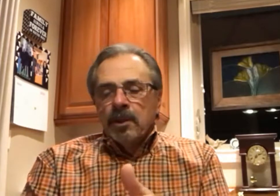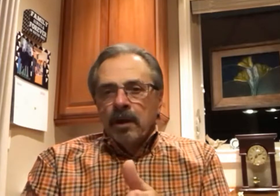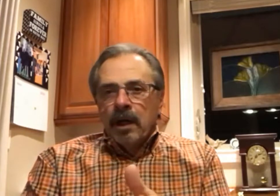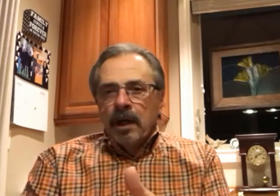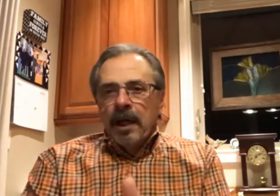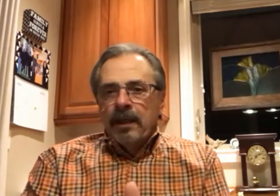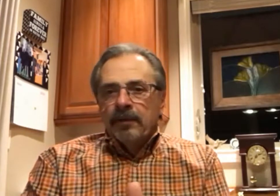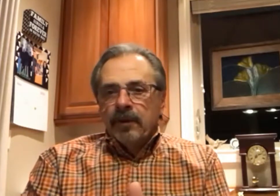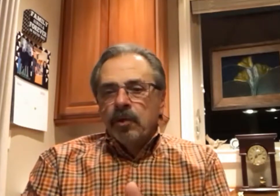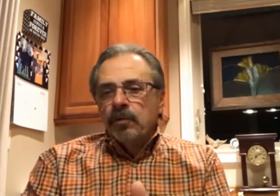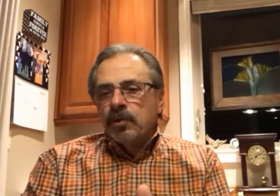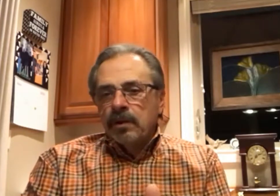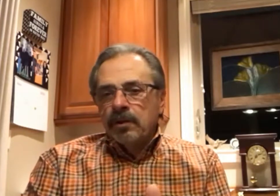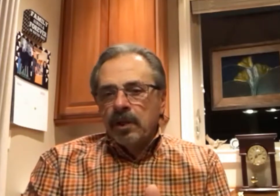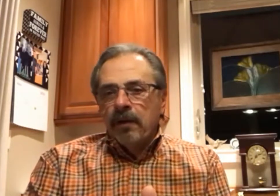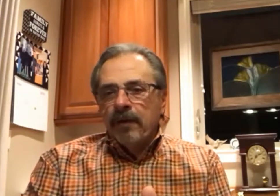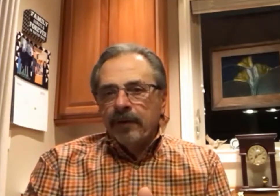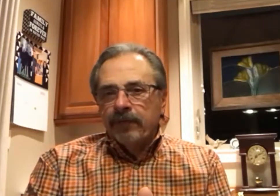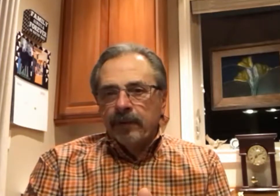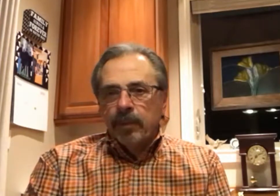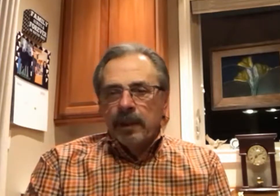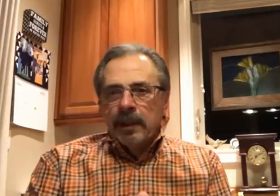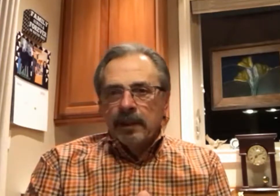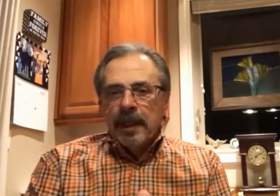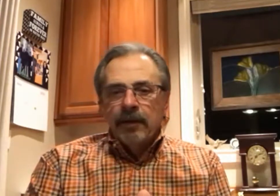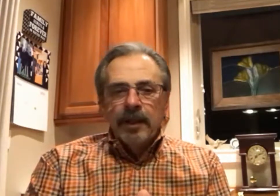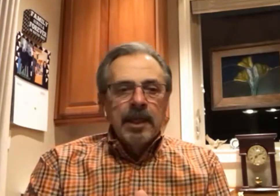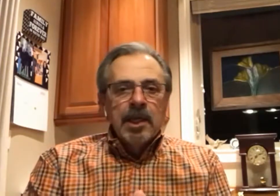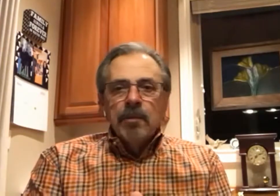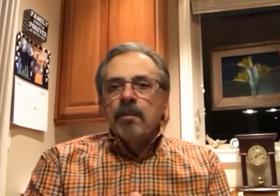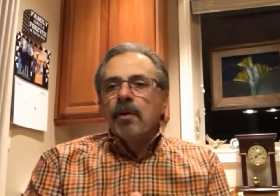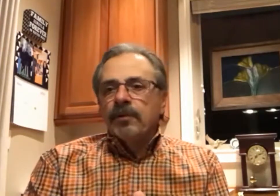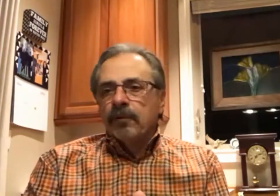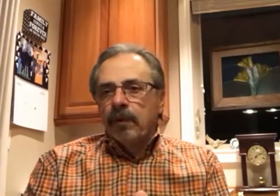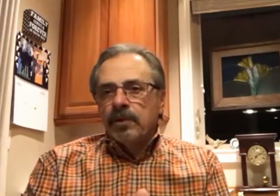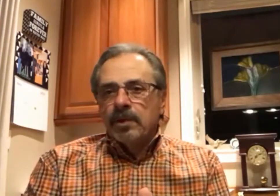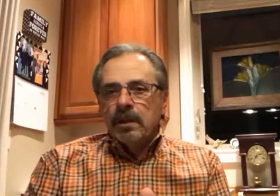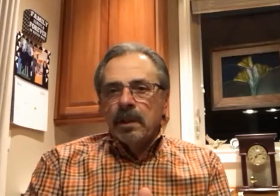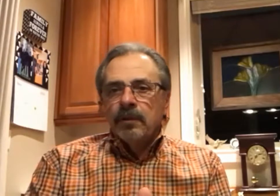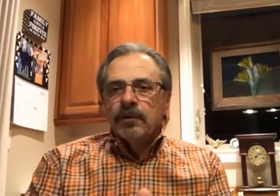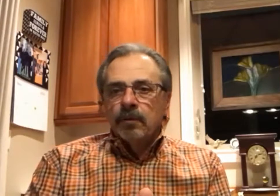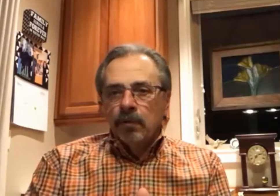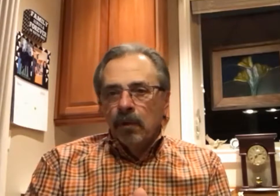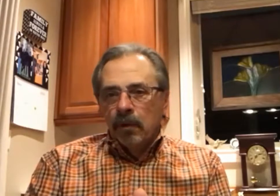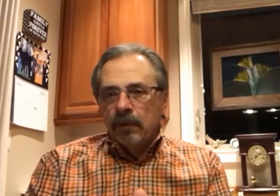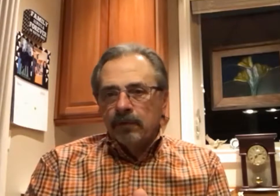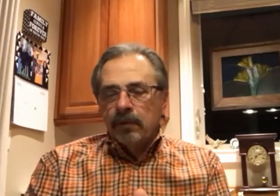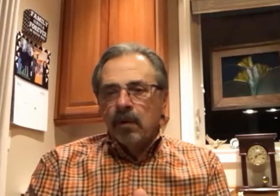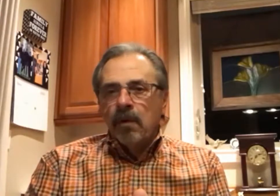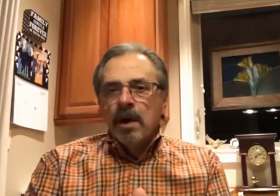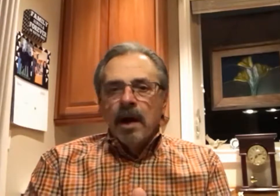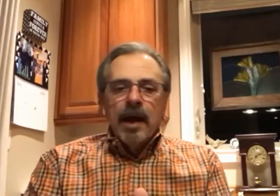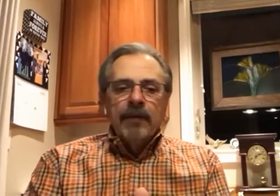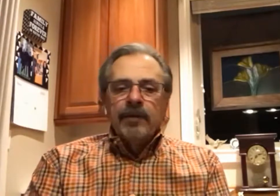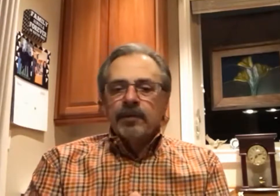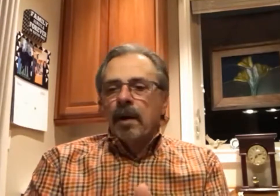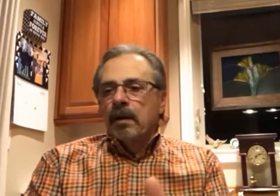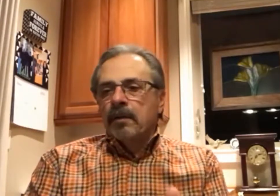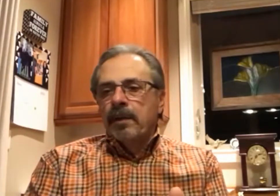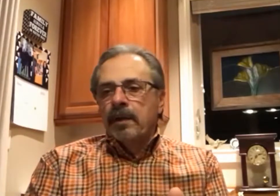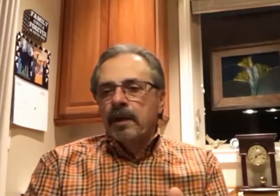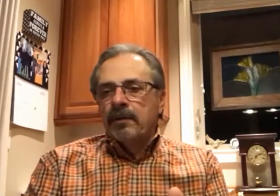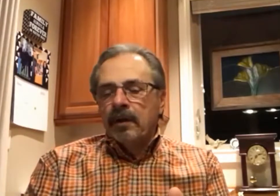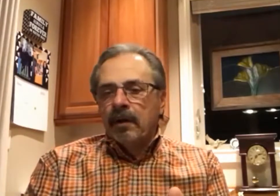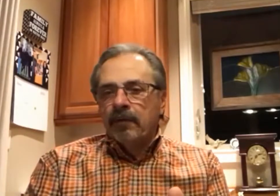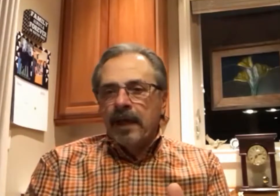is a huge geographic footprint in the county, most of which is rural. So I have the